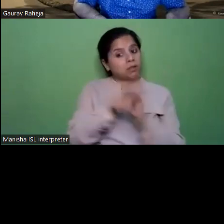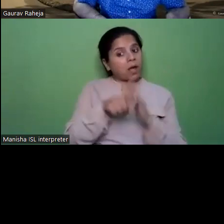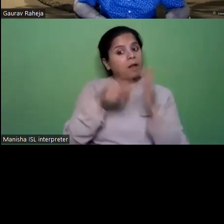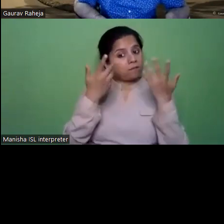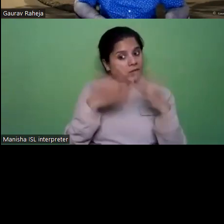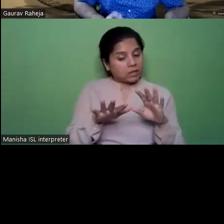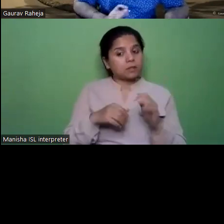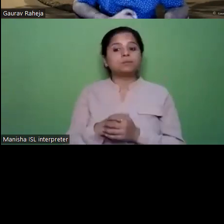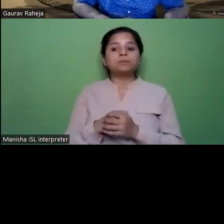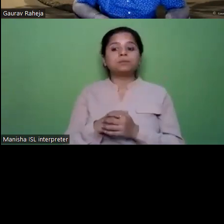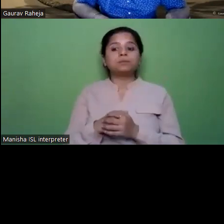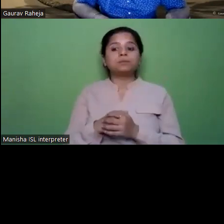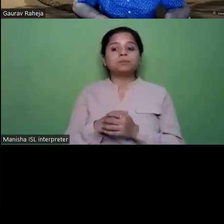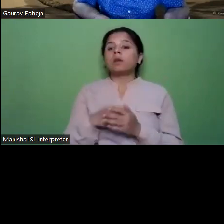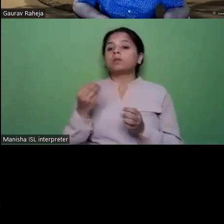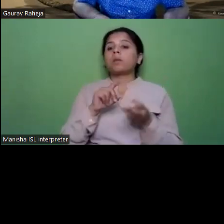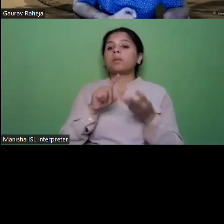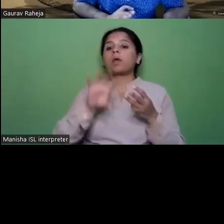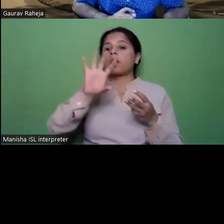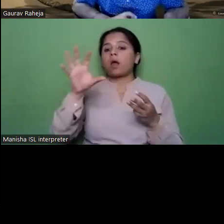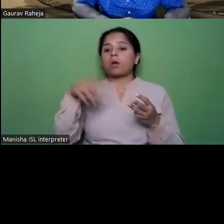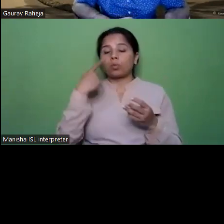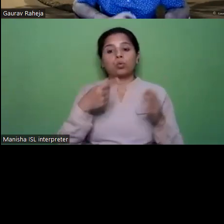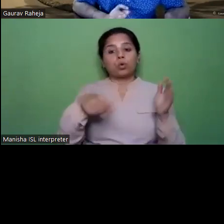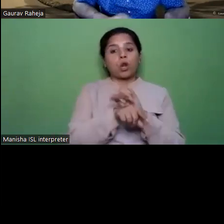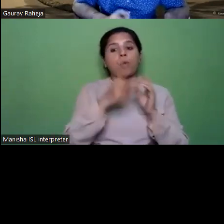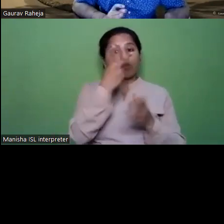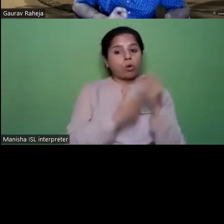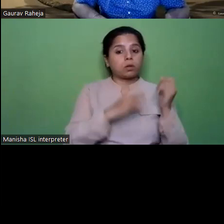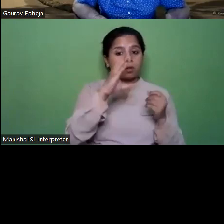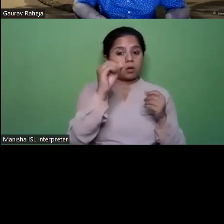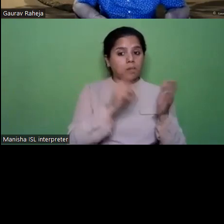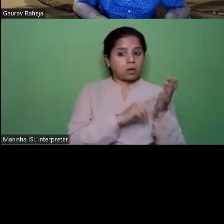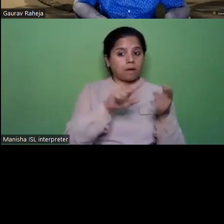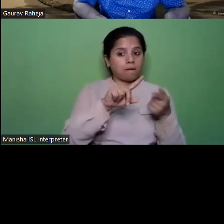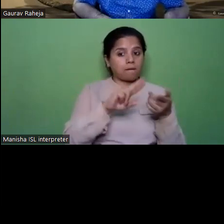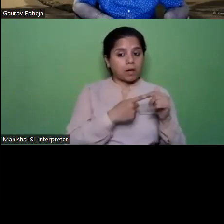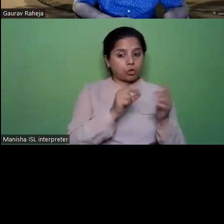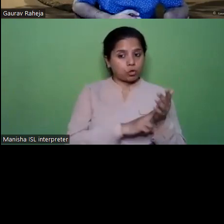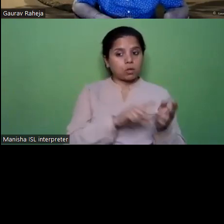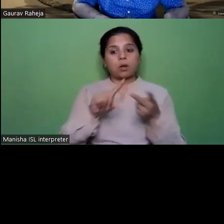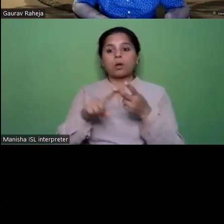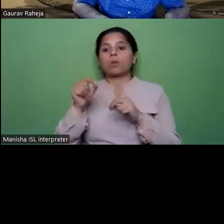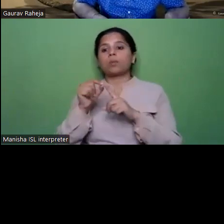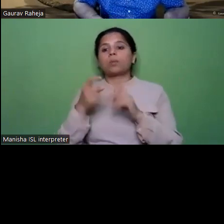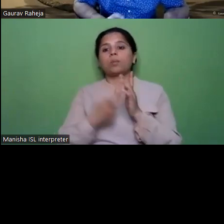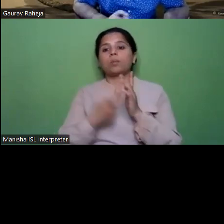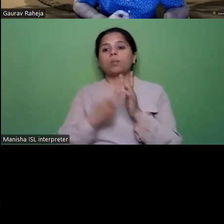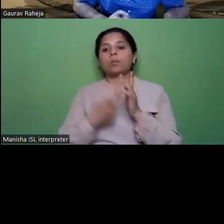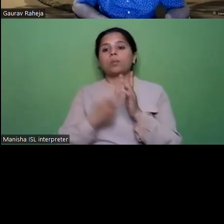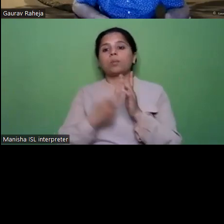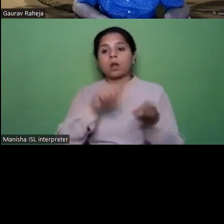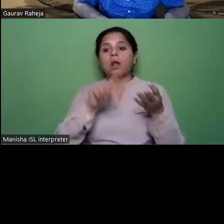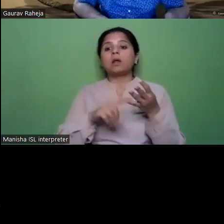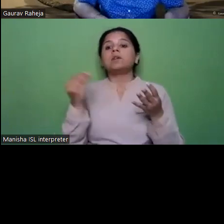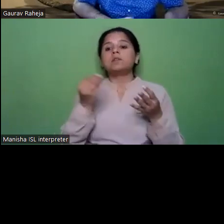convention. There are countries which signed both the convention and the protocol. And there are countries which ratified